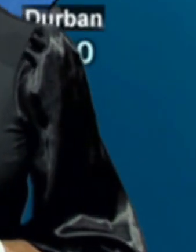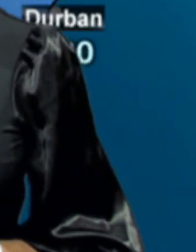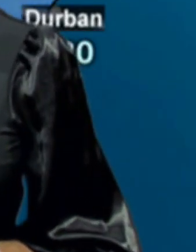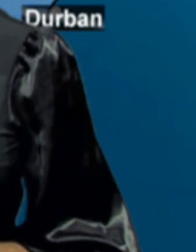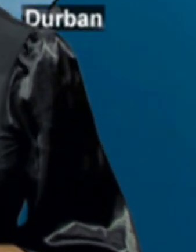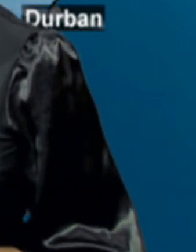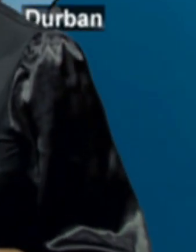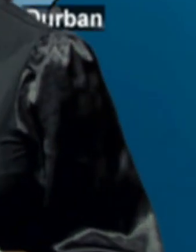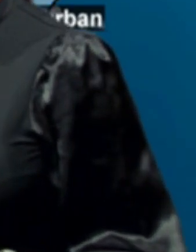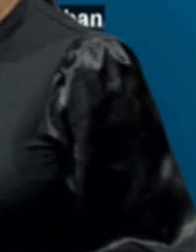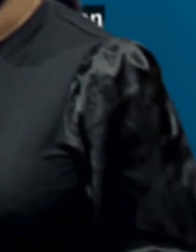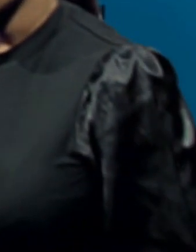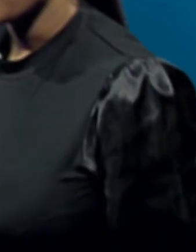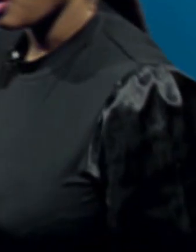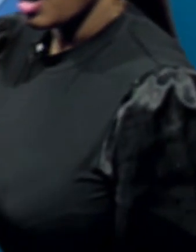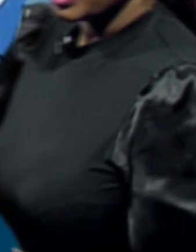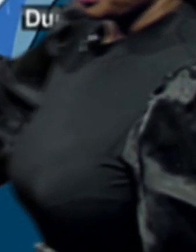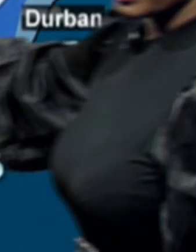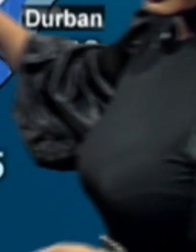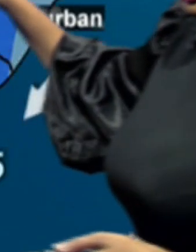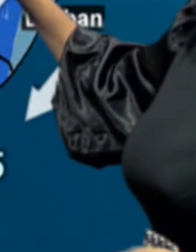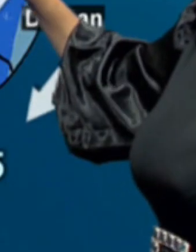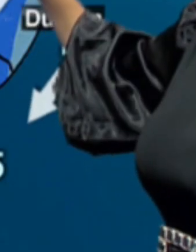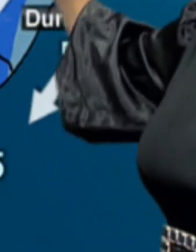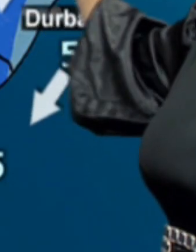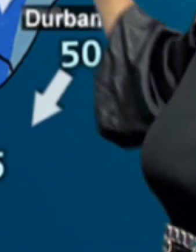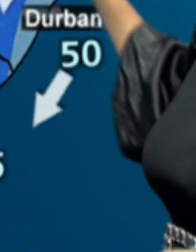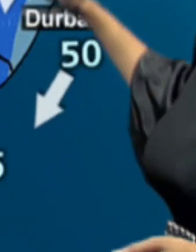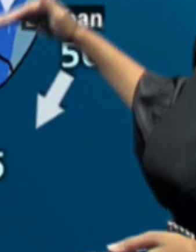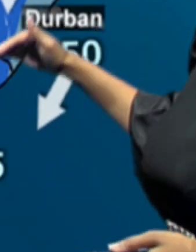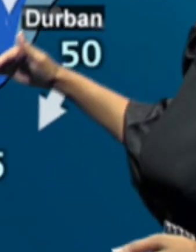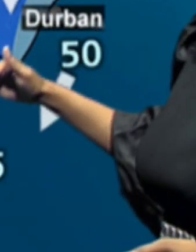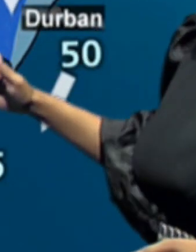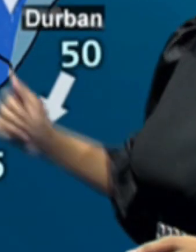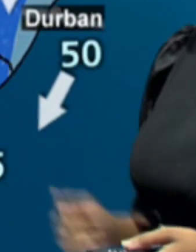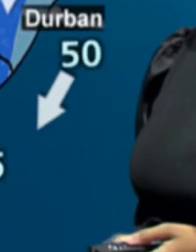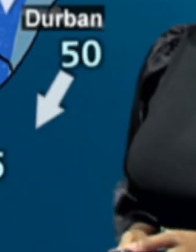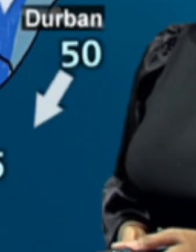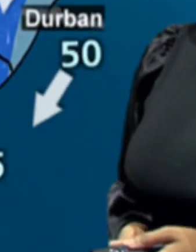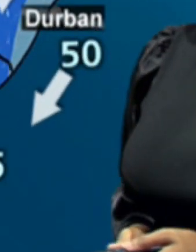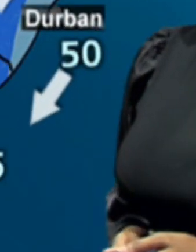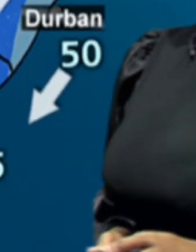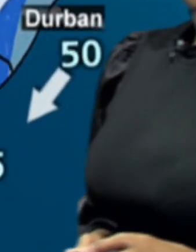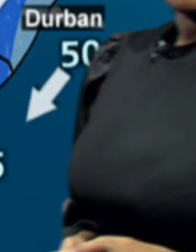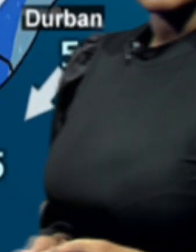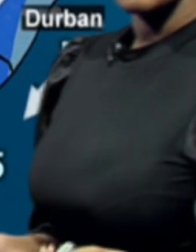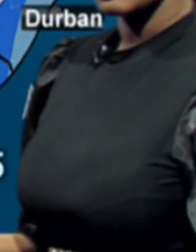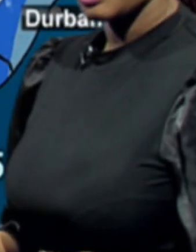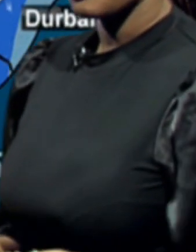di le 30. Ka moso dipula di na le gone go tswelela mo karolong ya KwaZulu-Natal ka diperesente di le